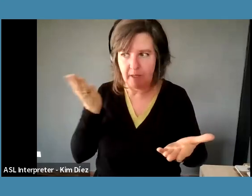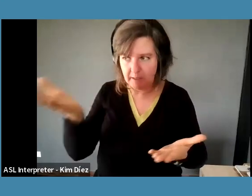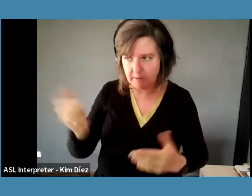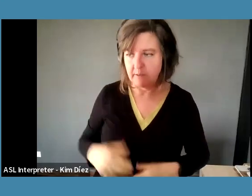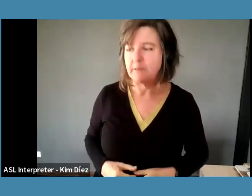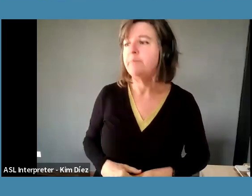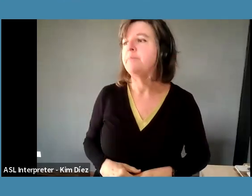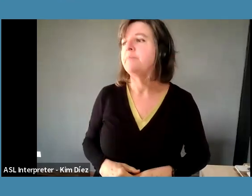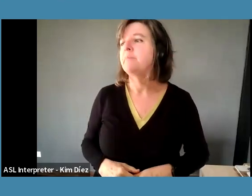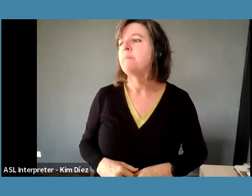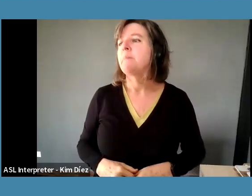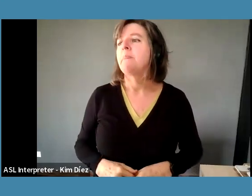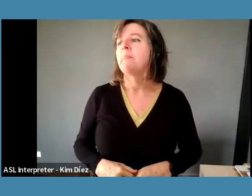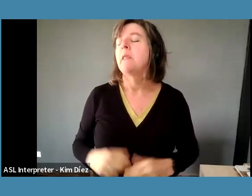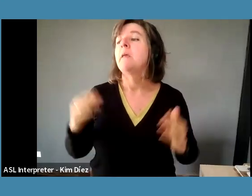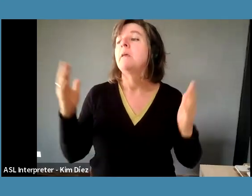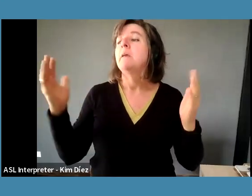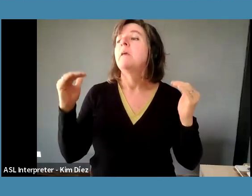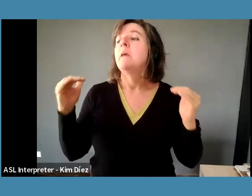And then